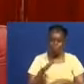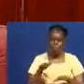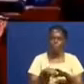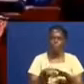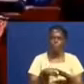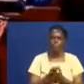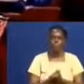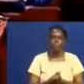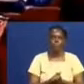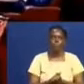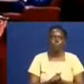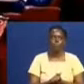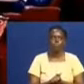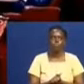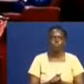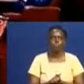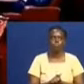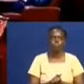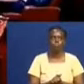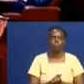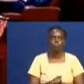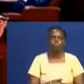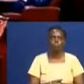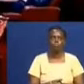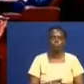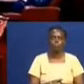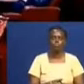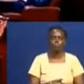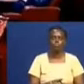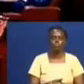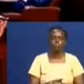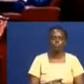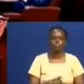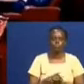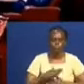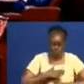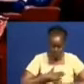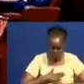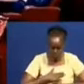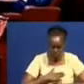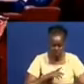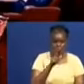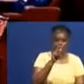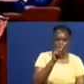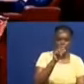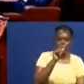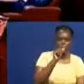Senator Peris Tabiko.